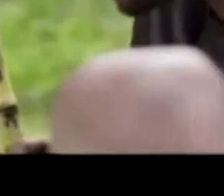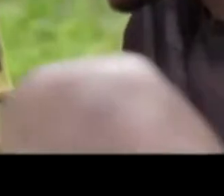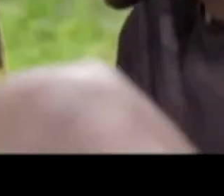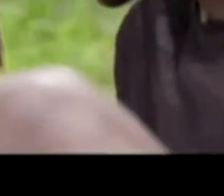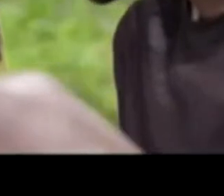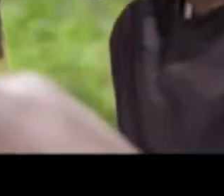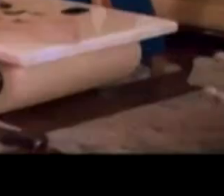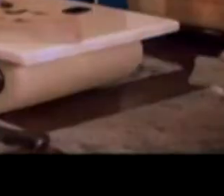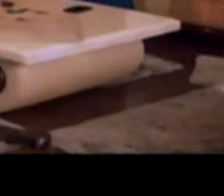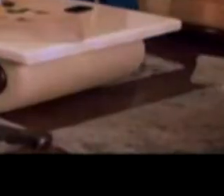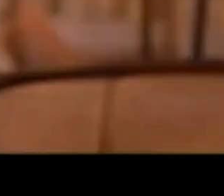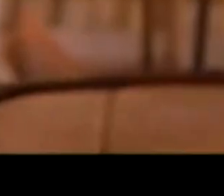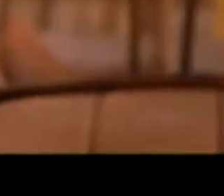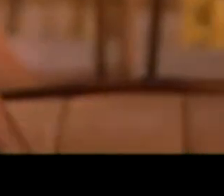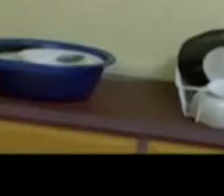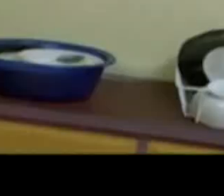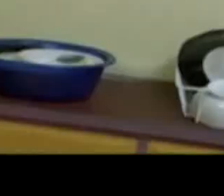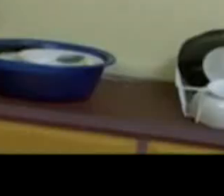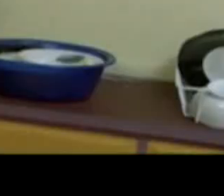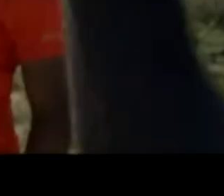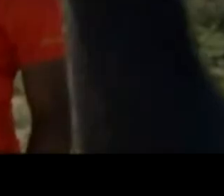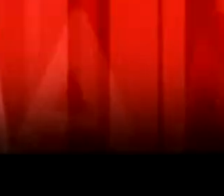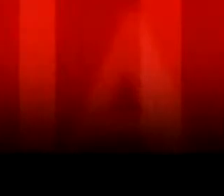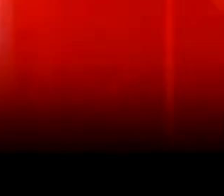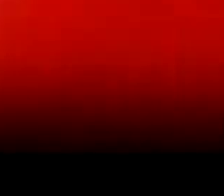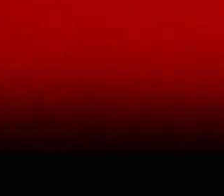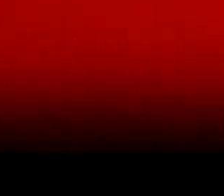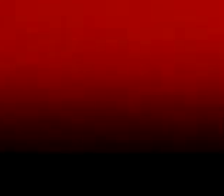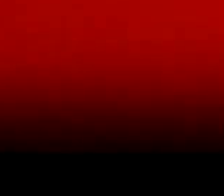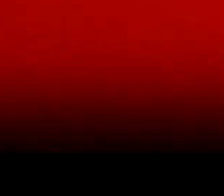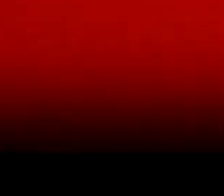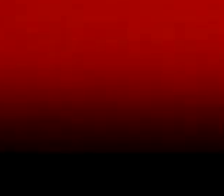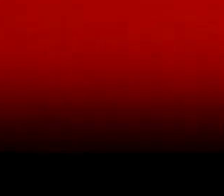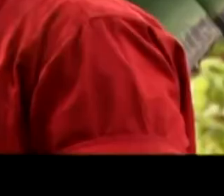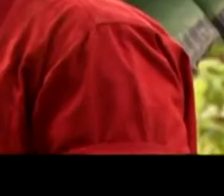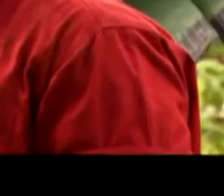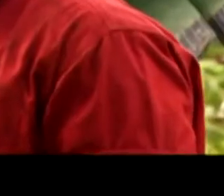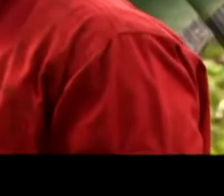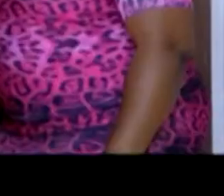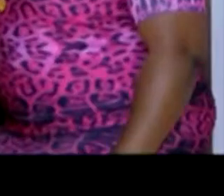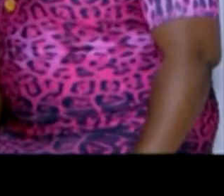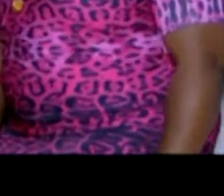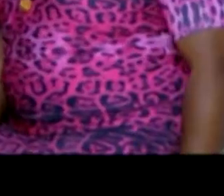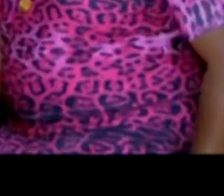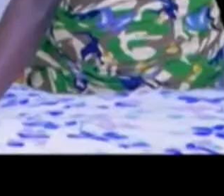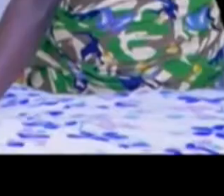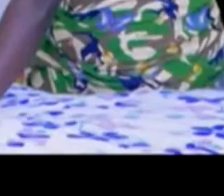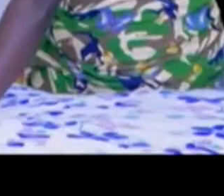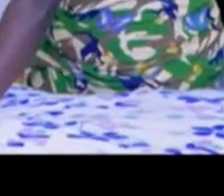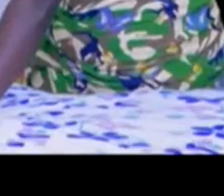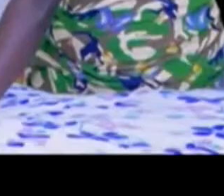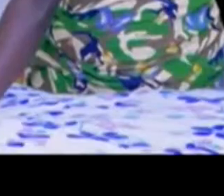to spice you up. Get ready for new, exciting and captivating dramas.